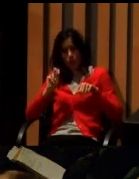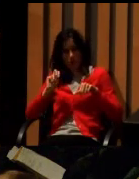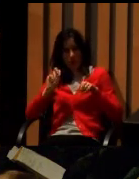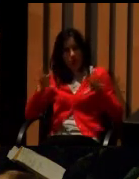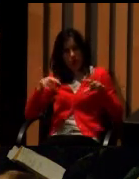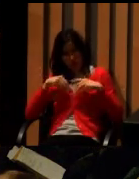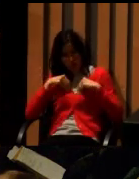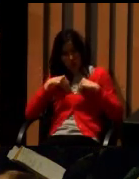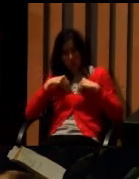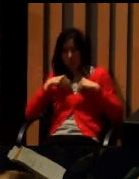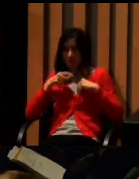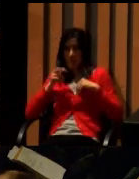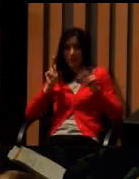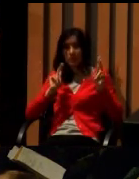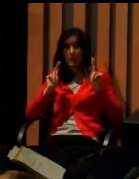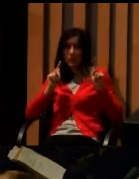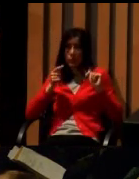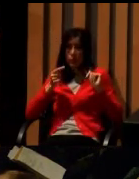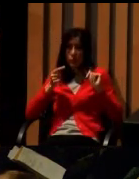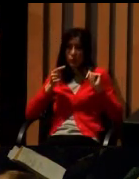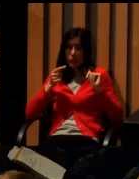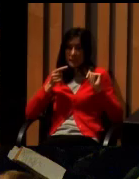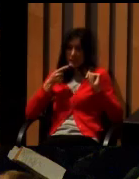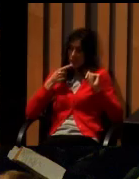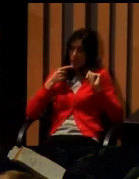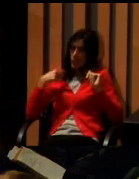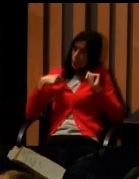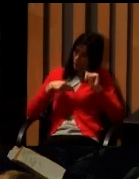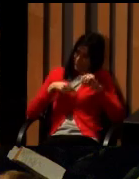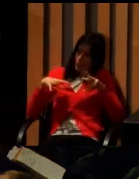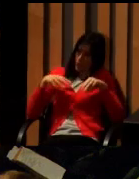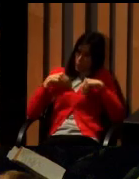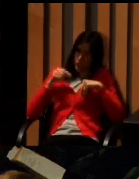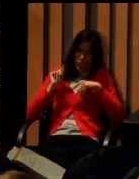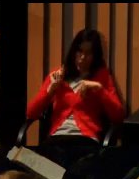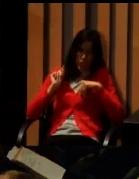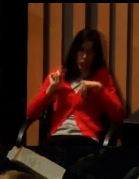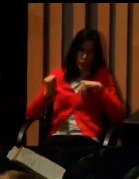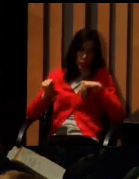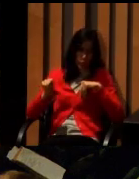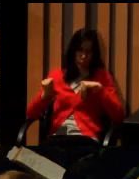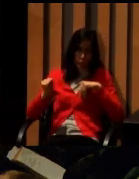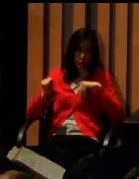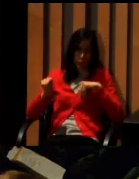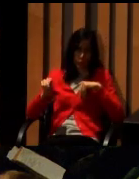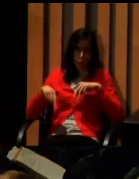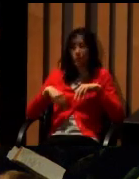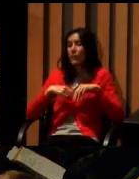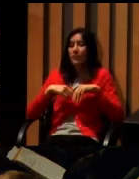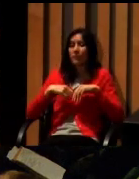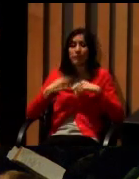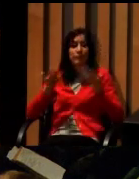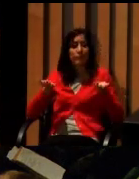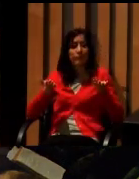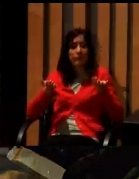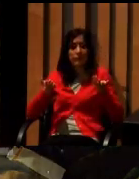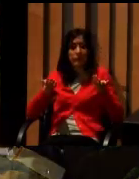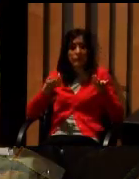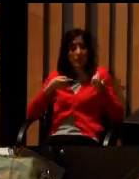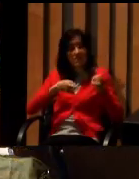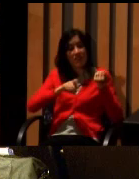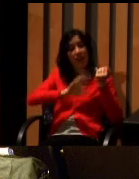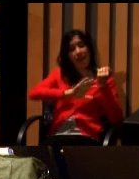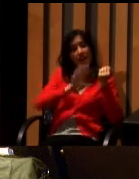heard people say about my native heritage. Don't you understand? We can't do what we used to do to the black African